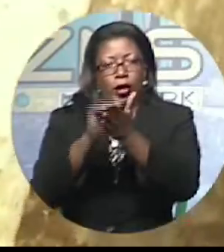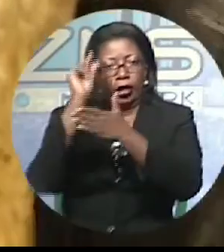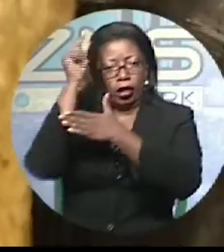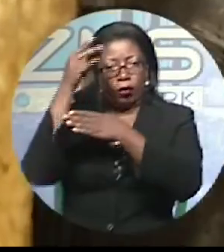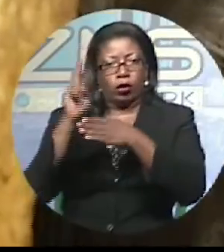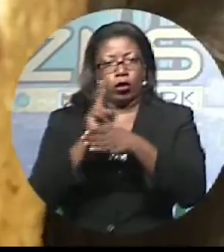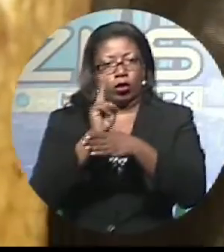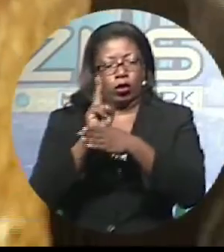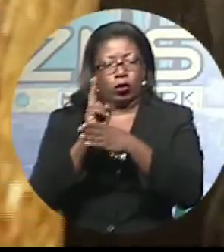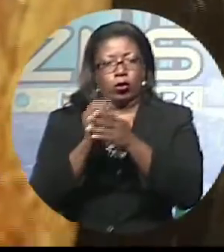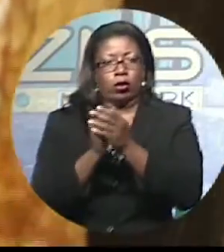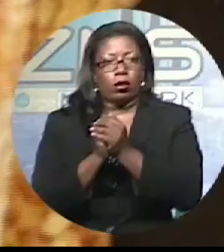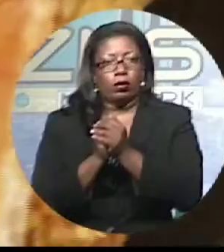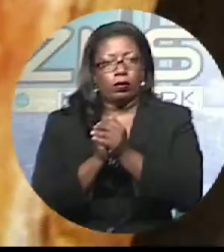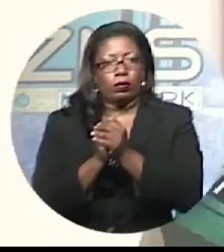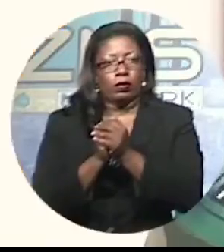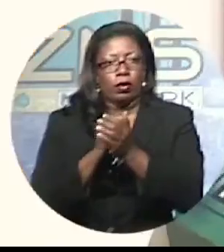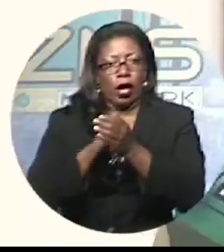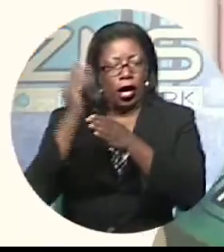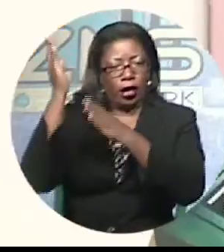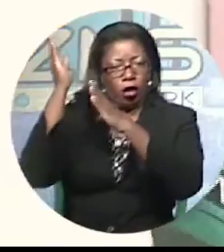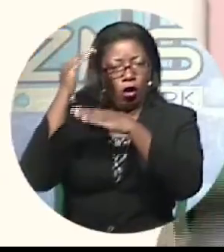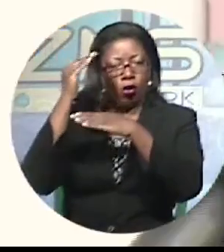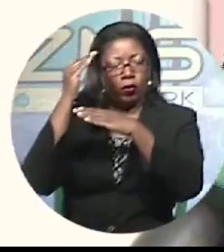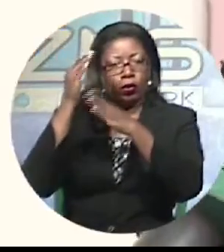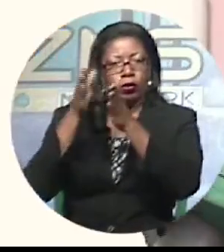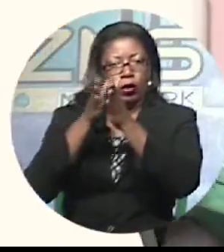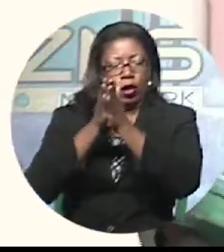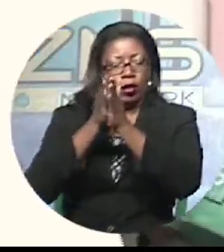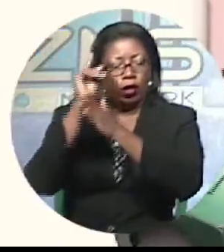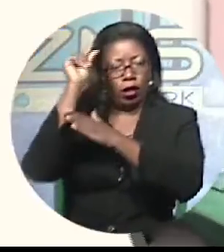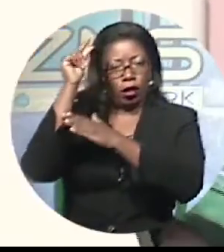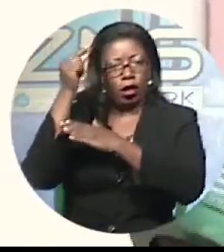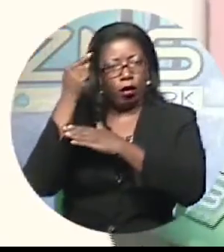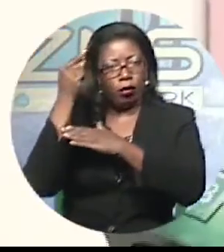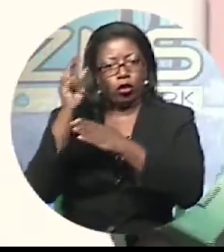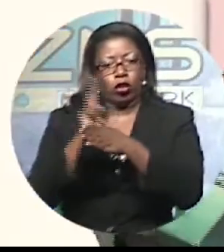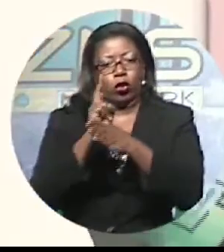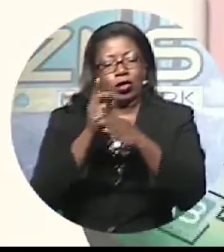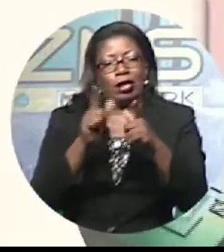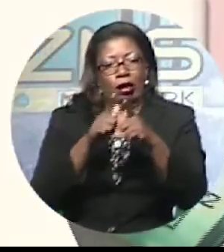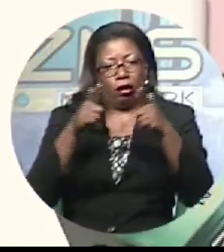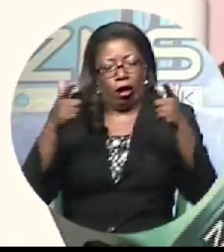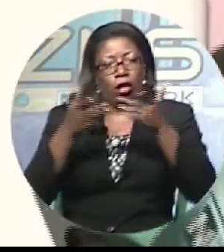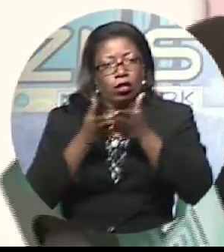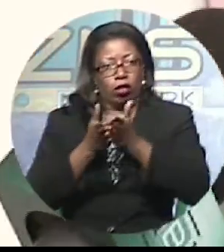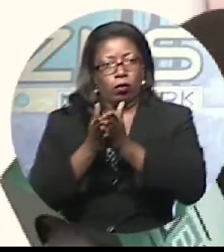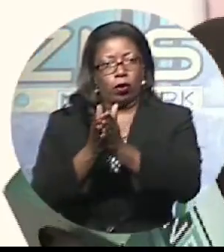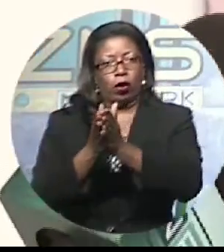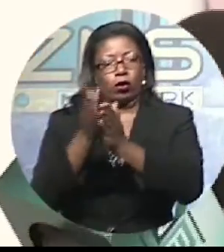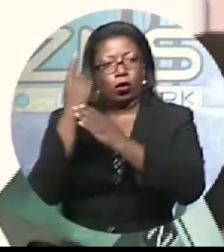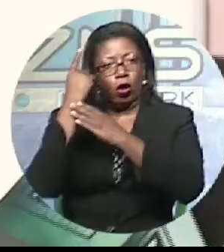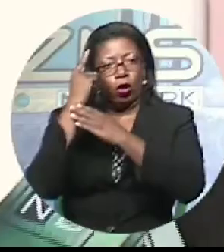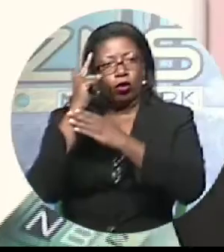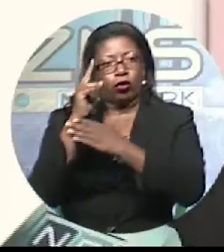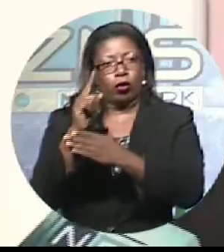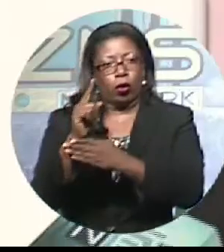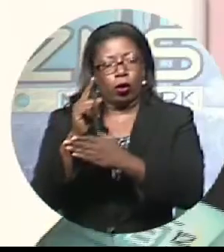good use. I hope that I could persuade the government to use the larger vessel for